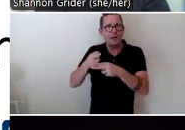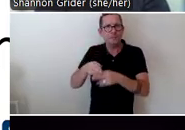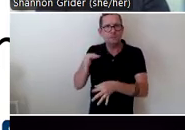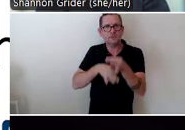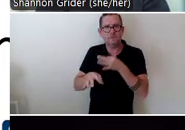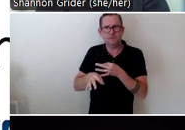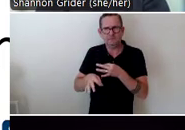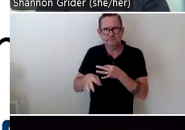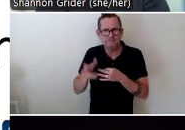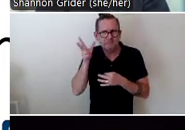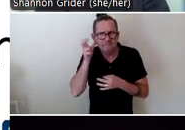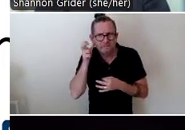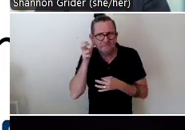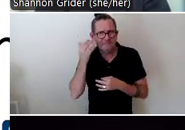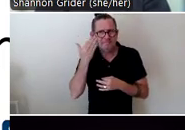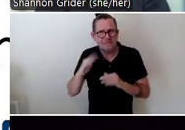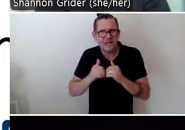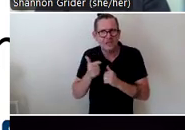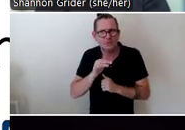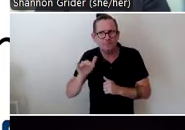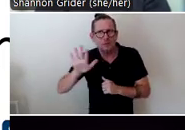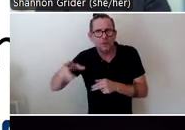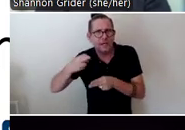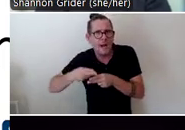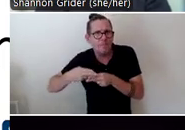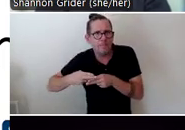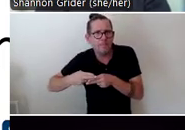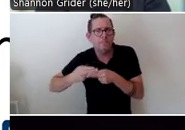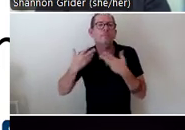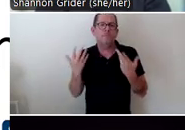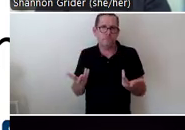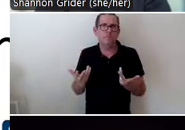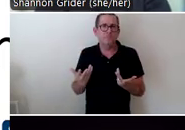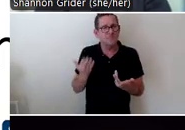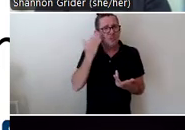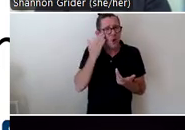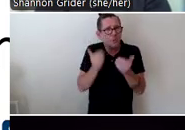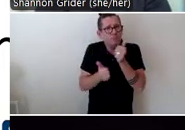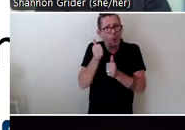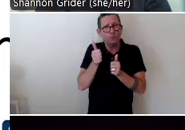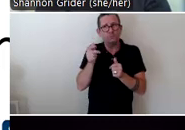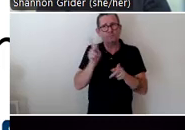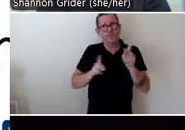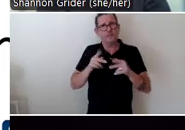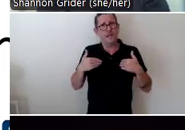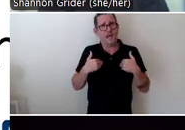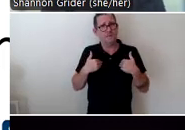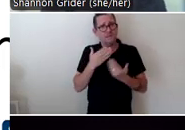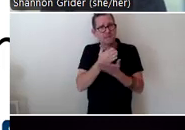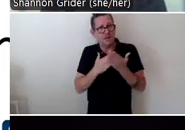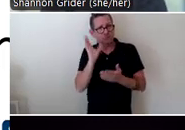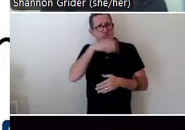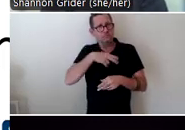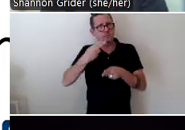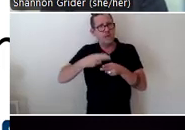the psychiatrist there at the same time. So if you can give them names with spellings, that will help, because of course the